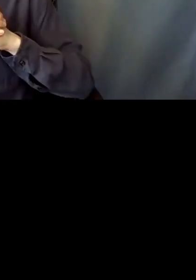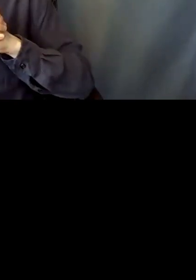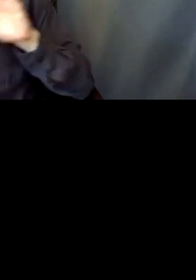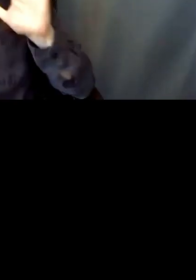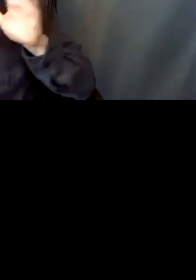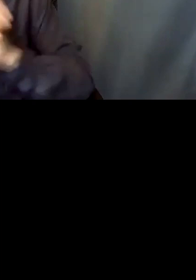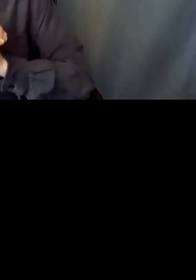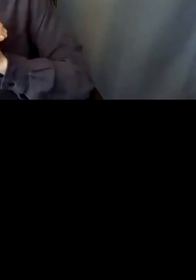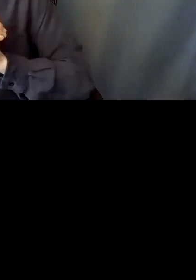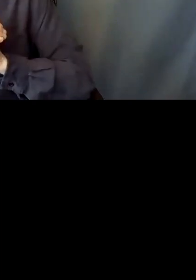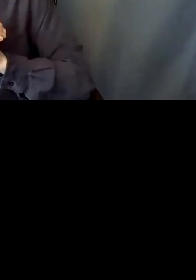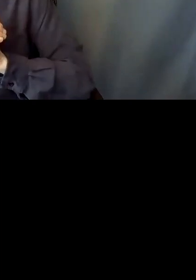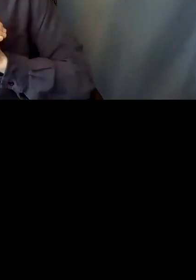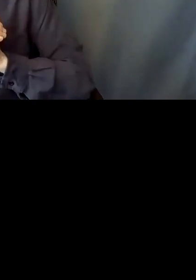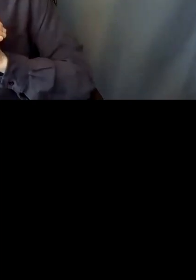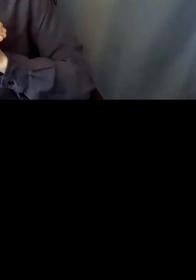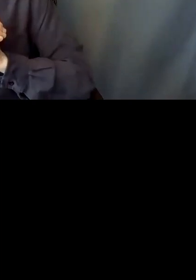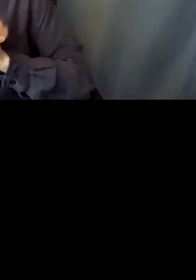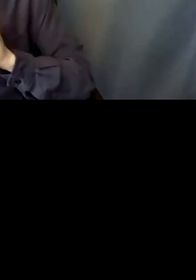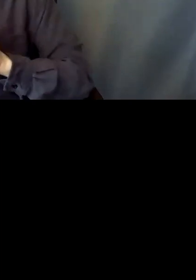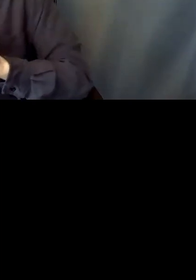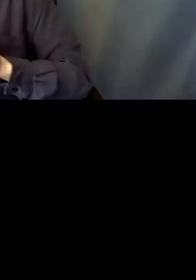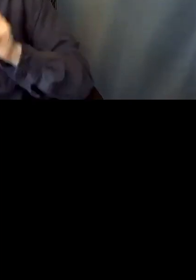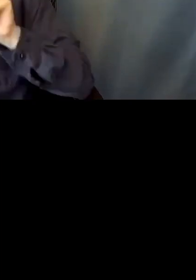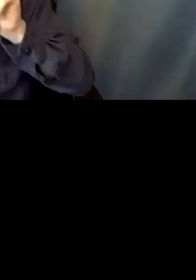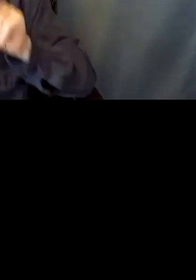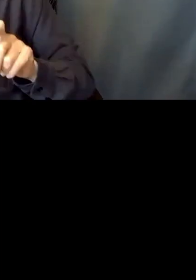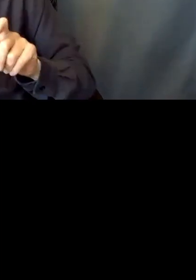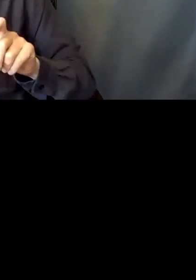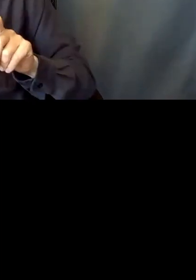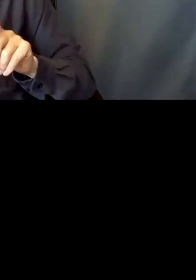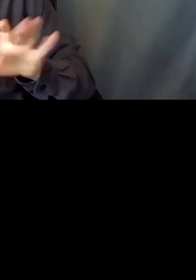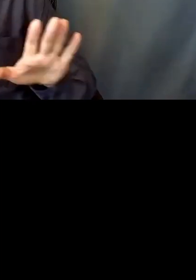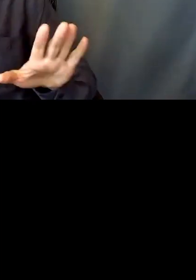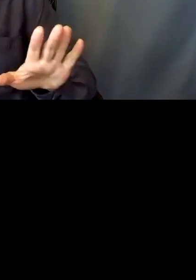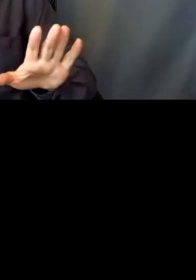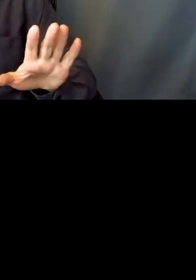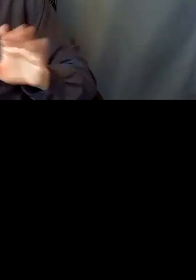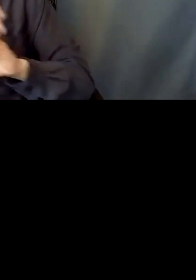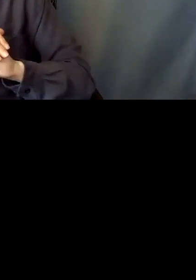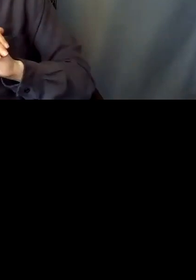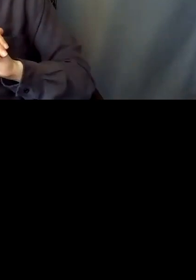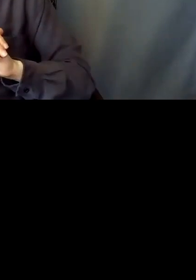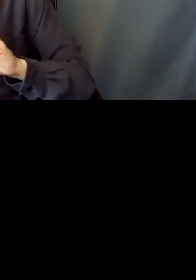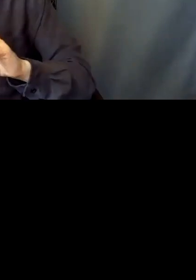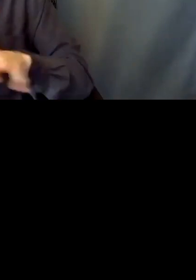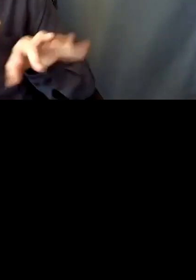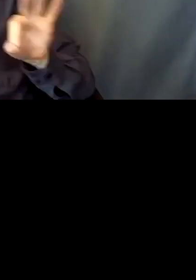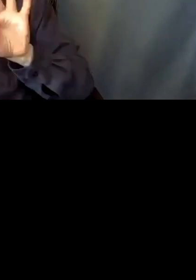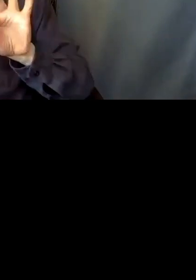Wonderful. I'm going to try to get through one more question. Yeah. If everyone could just be patient with us, because this is super